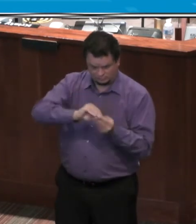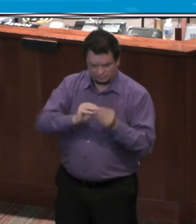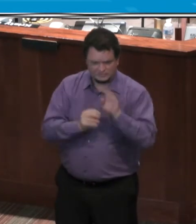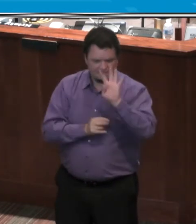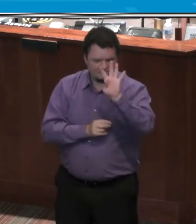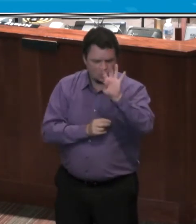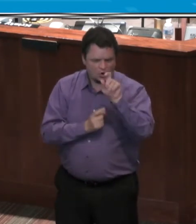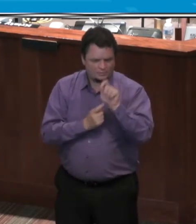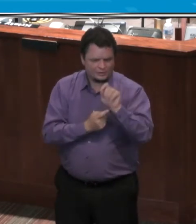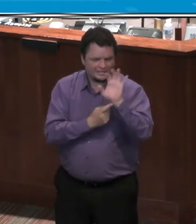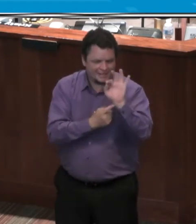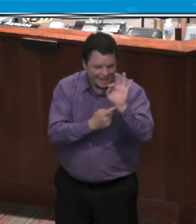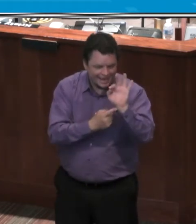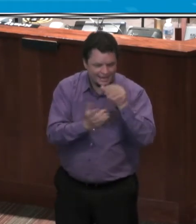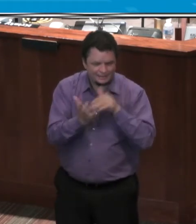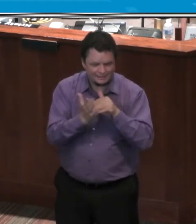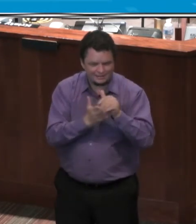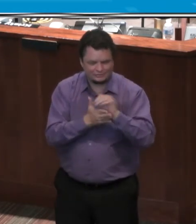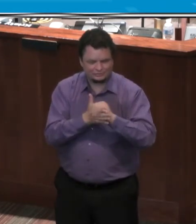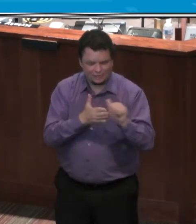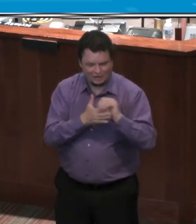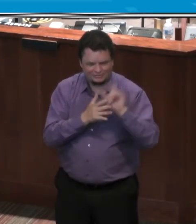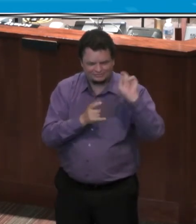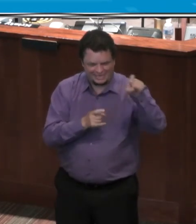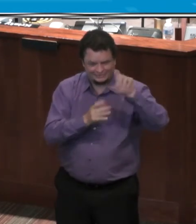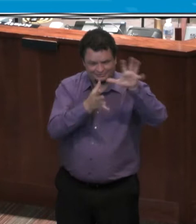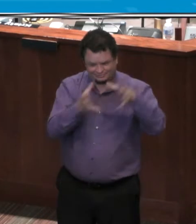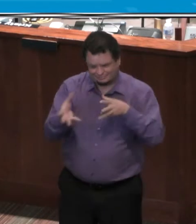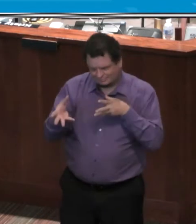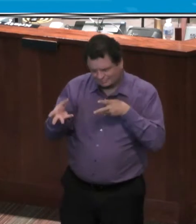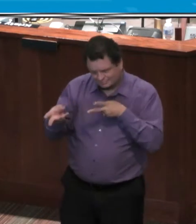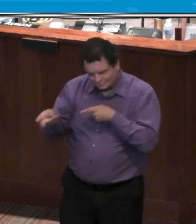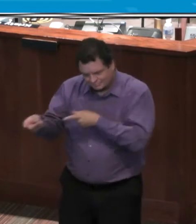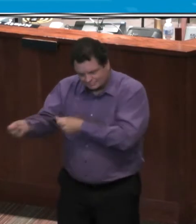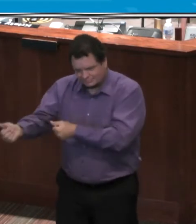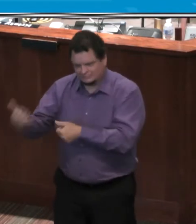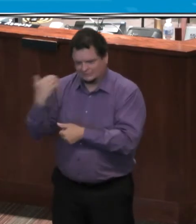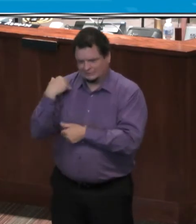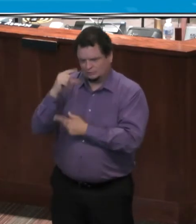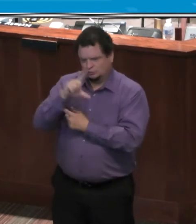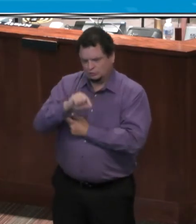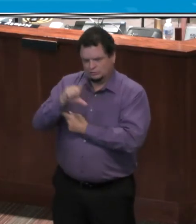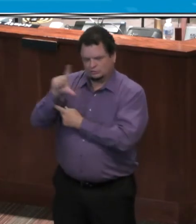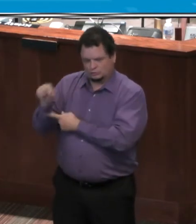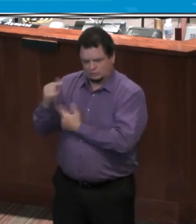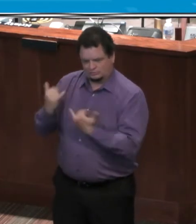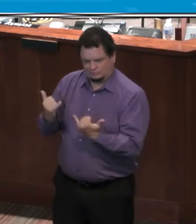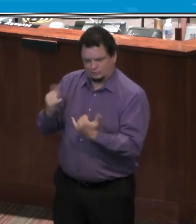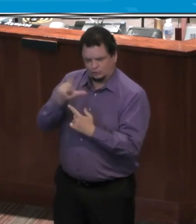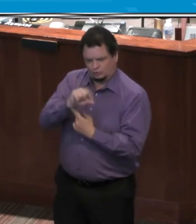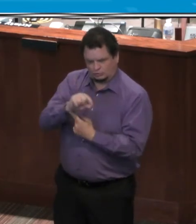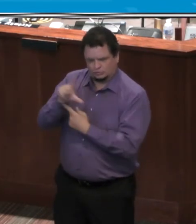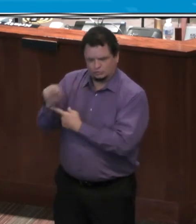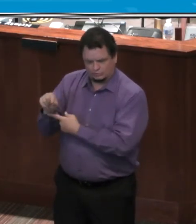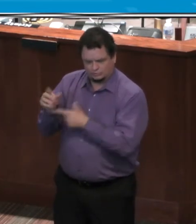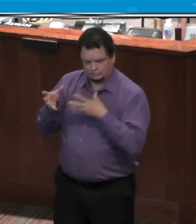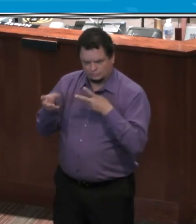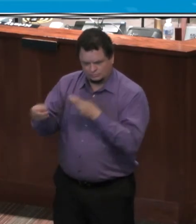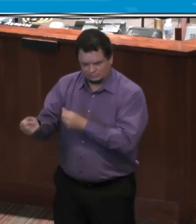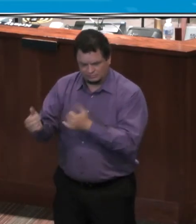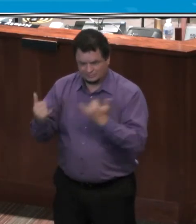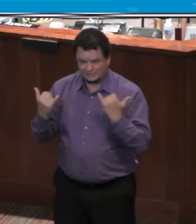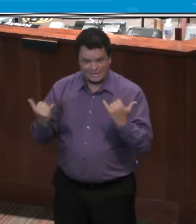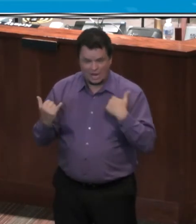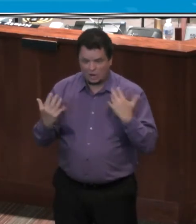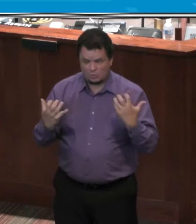2020. So we are asking to recognize it and appropriate it all into the 2020 public health budget. Which